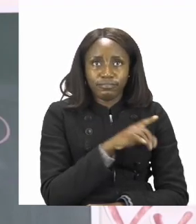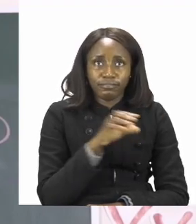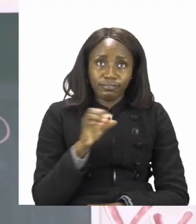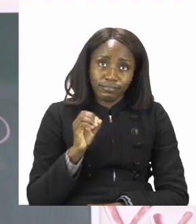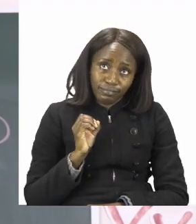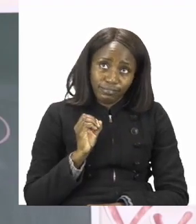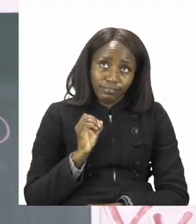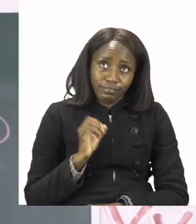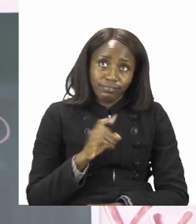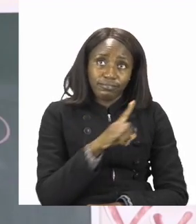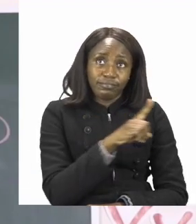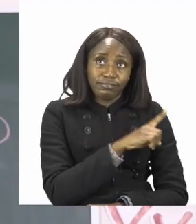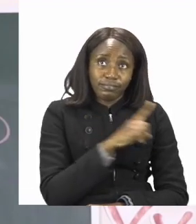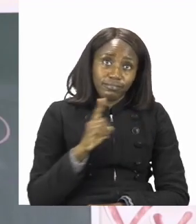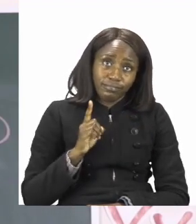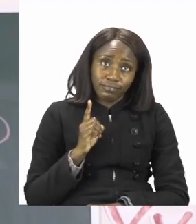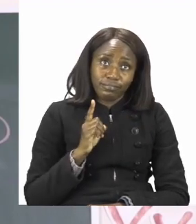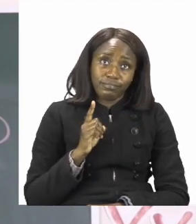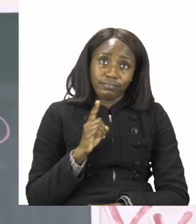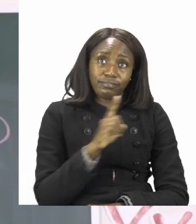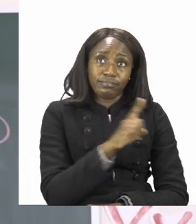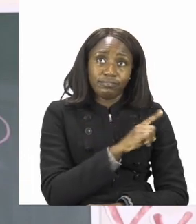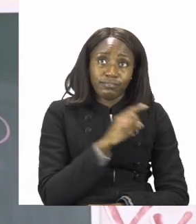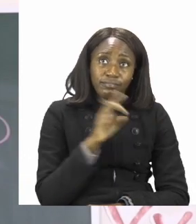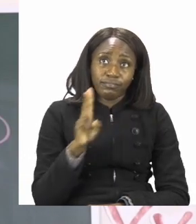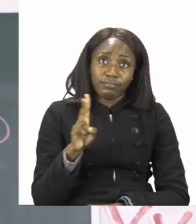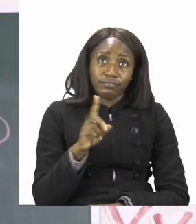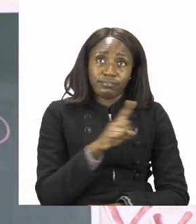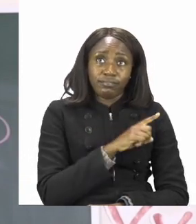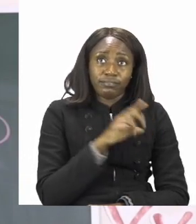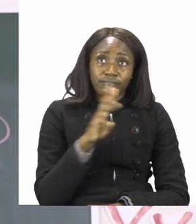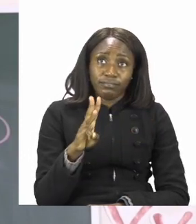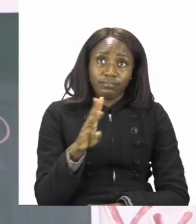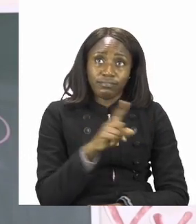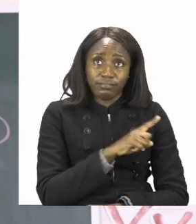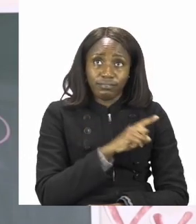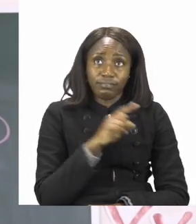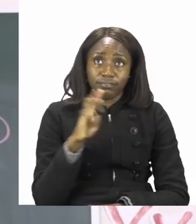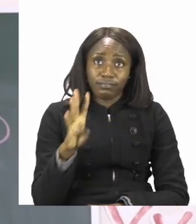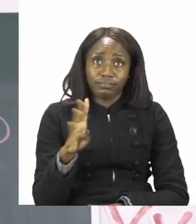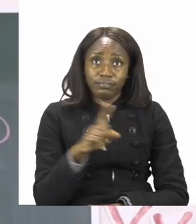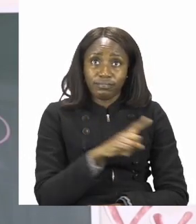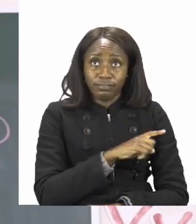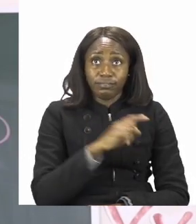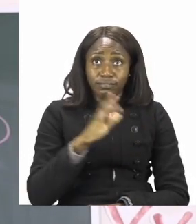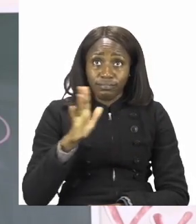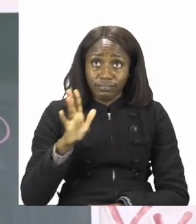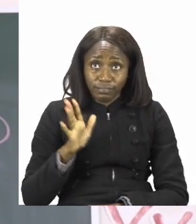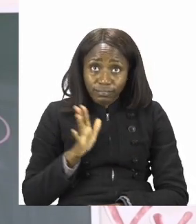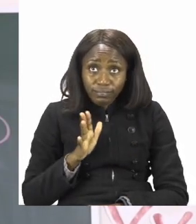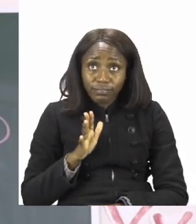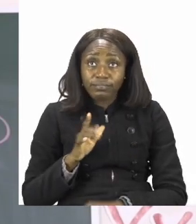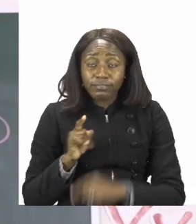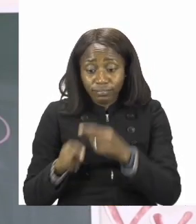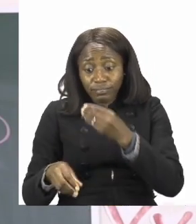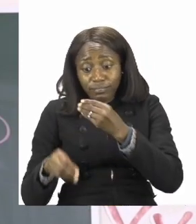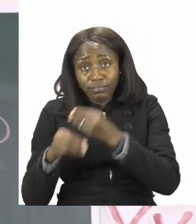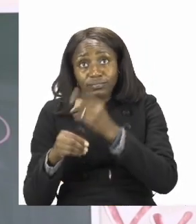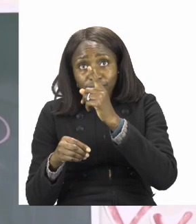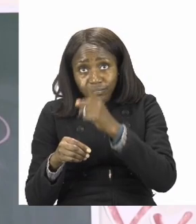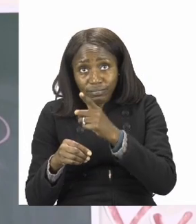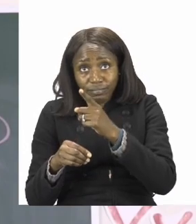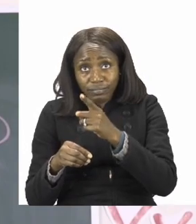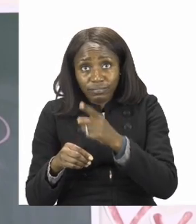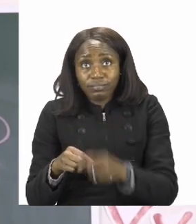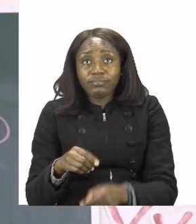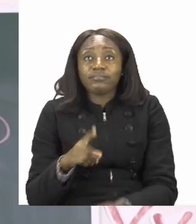everything together. So, these sets, we already know our answer. If we get 3, is 15.